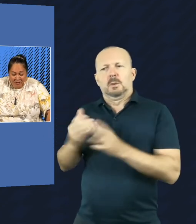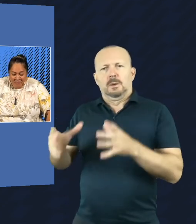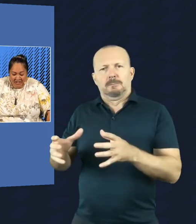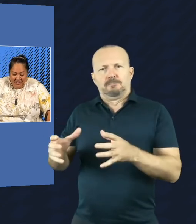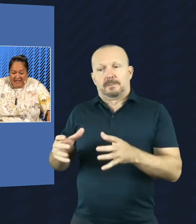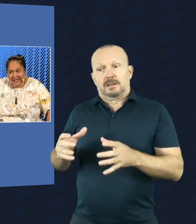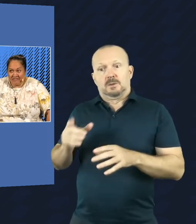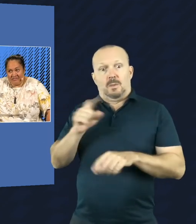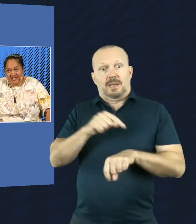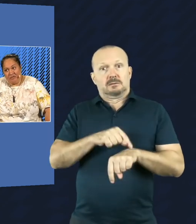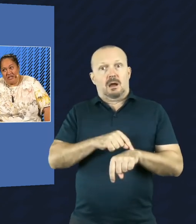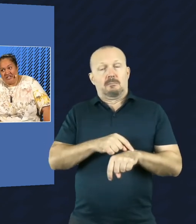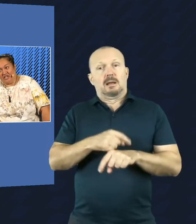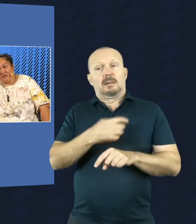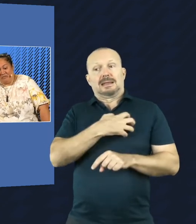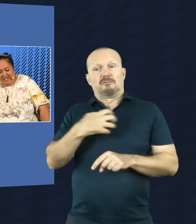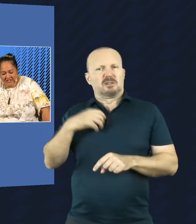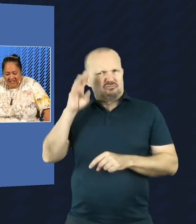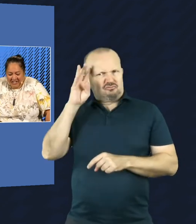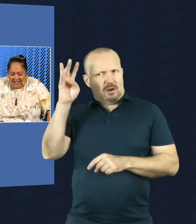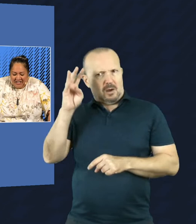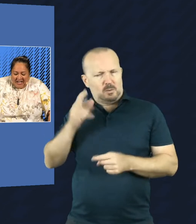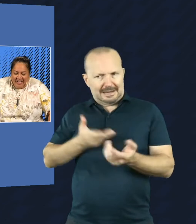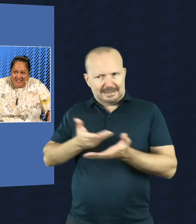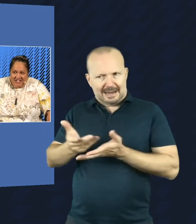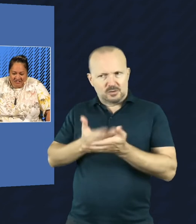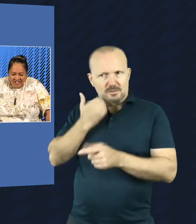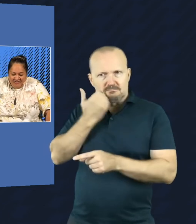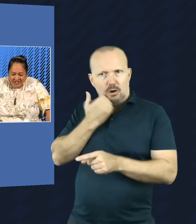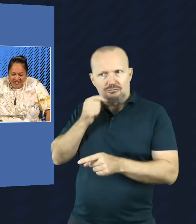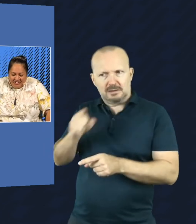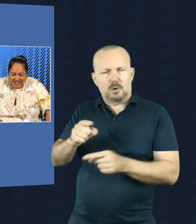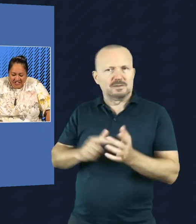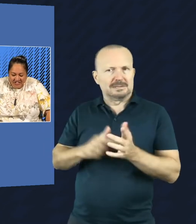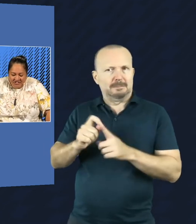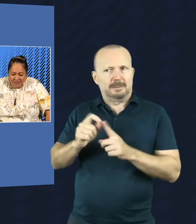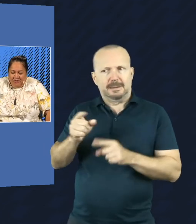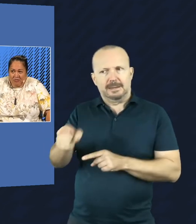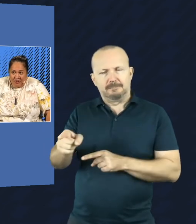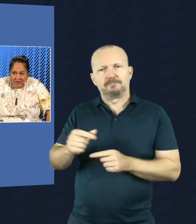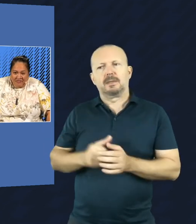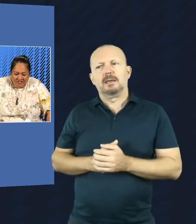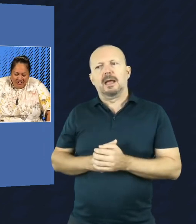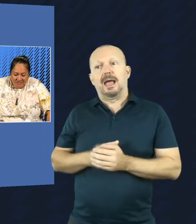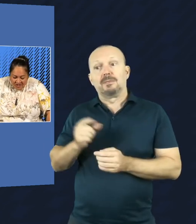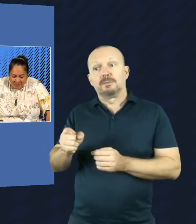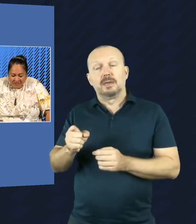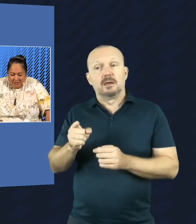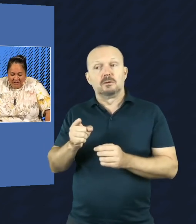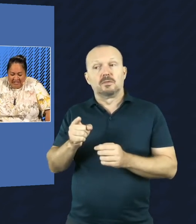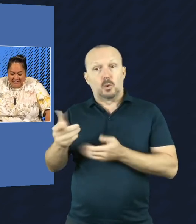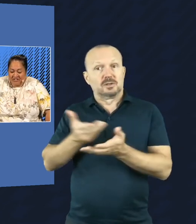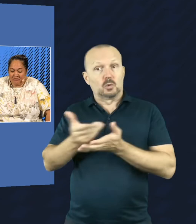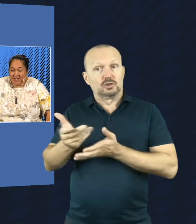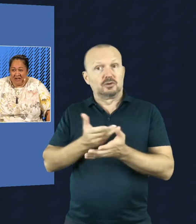the TPP and CPTPP, and the secrecy of those negotiations, which were eventually resolved